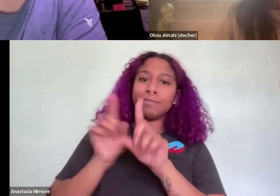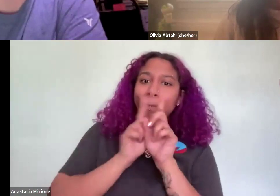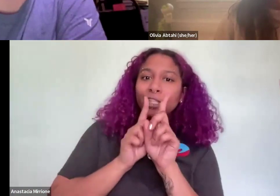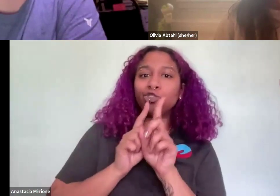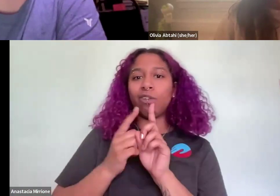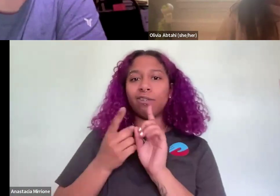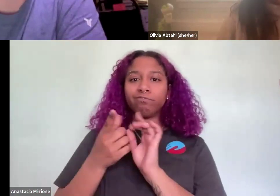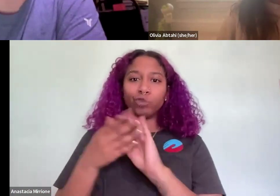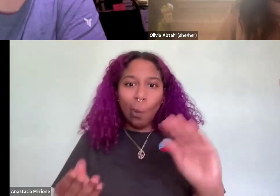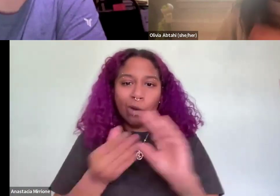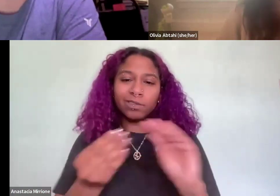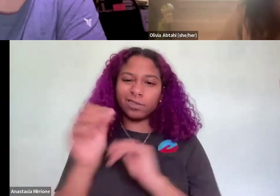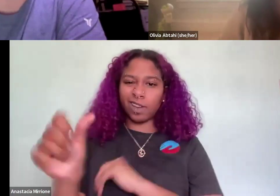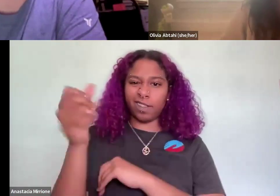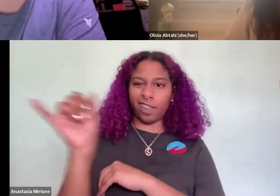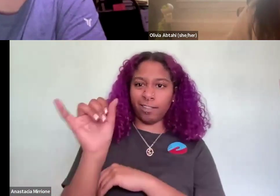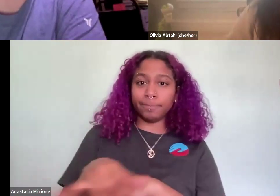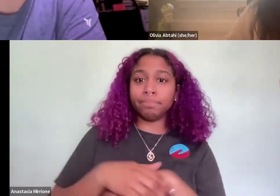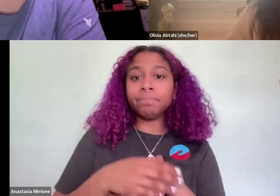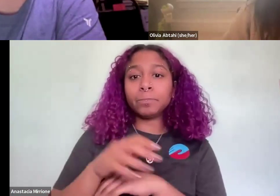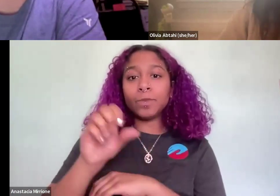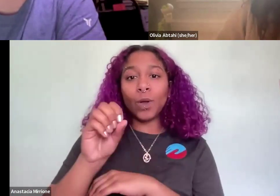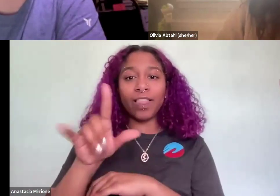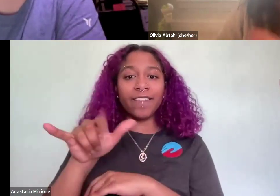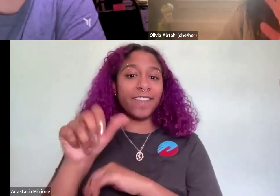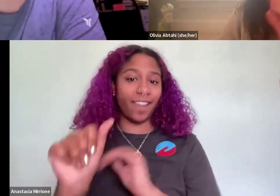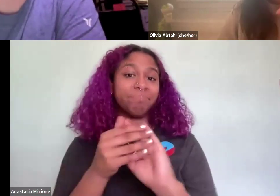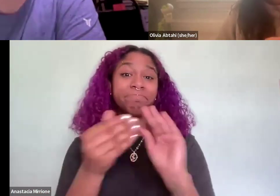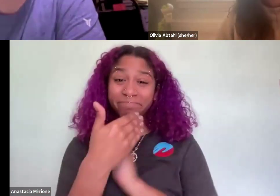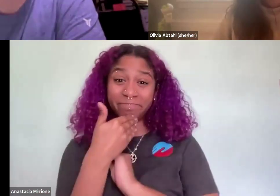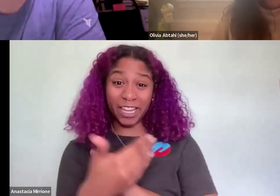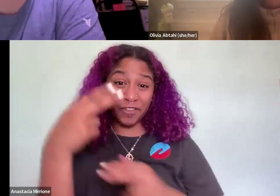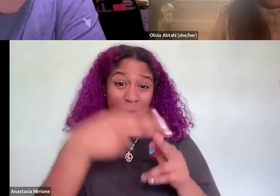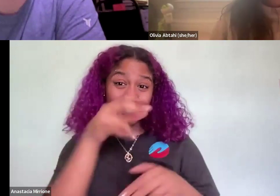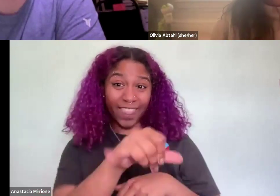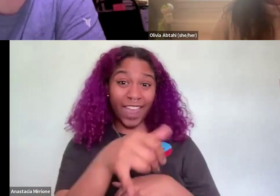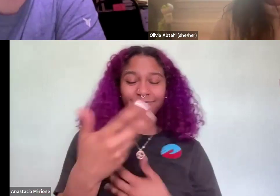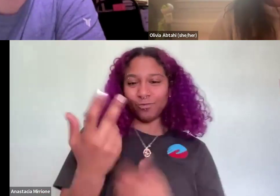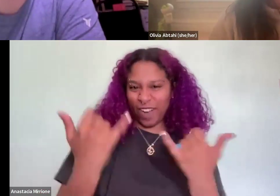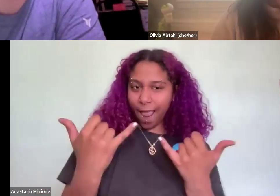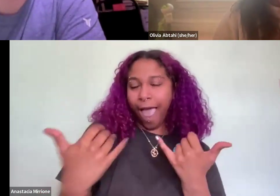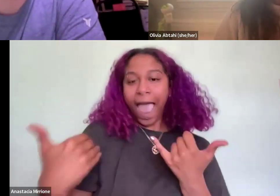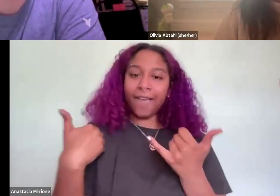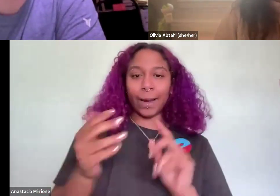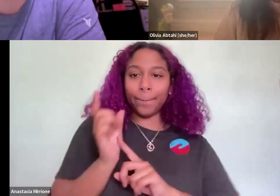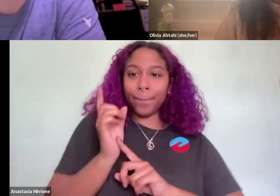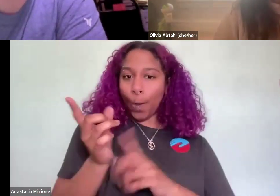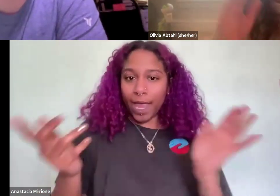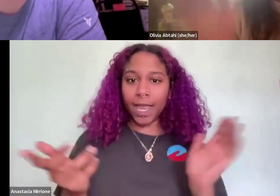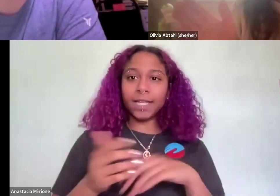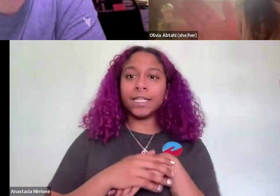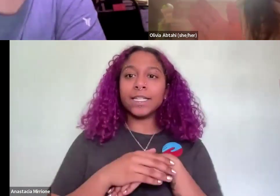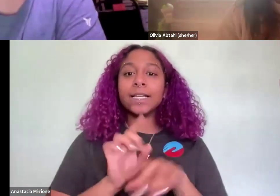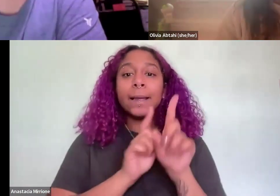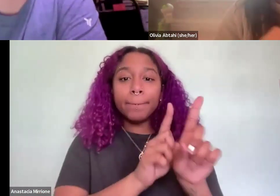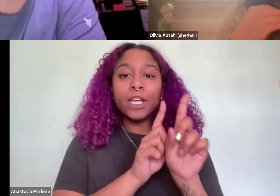thing? Yeah, first of all, Habibi, thank you for mentioning that, because we are having a moment. Mentor text, The Ginny